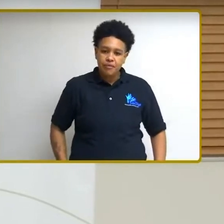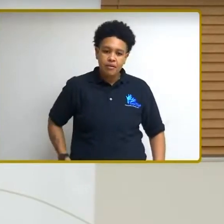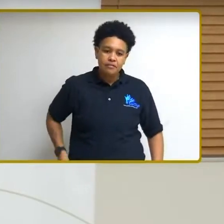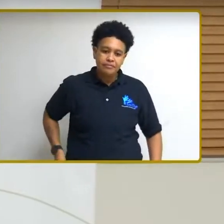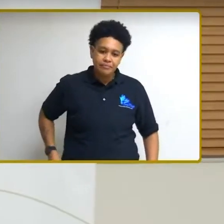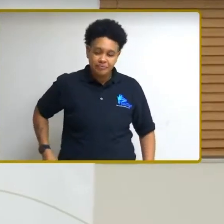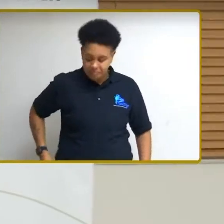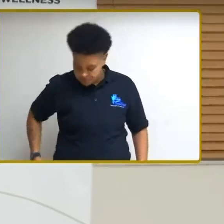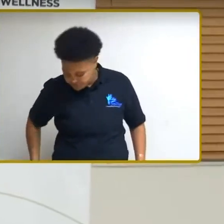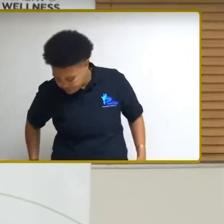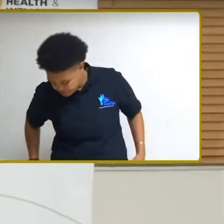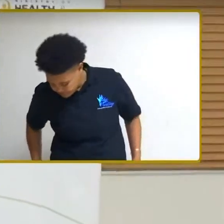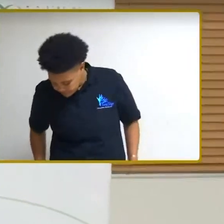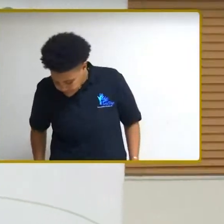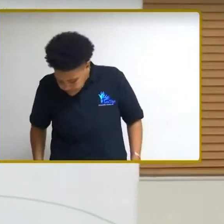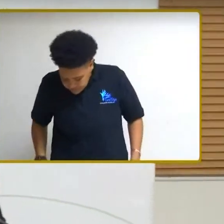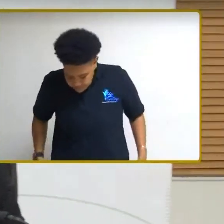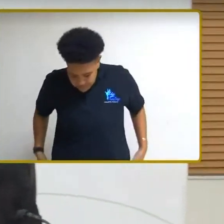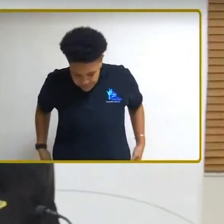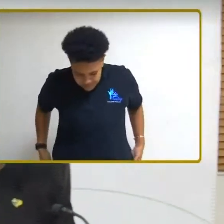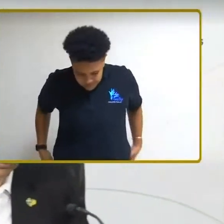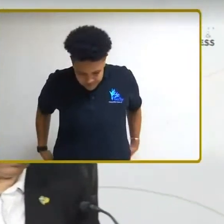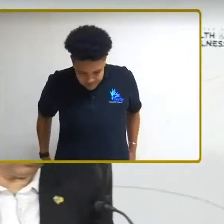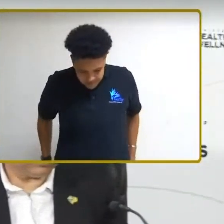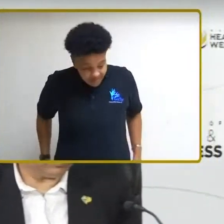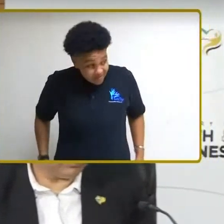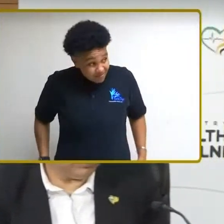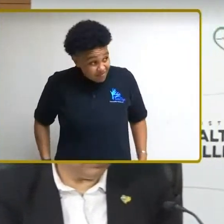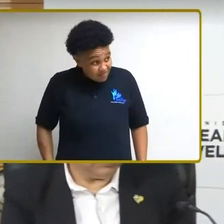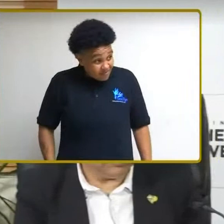Okay, thank you very much, CMO. A lot has been said, and